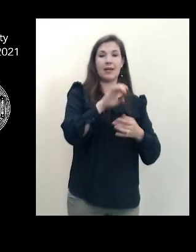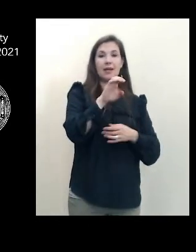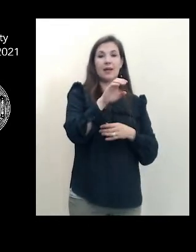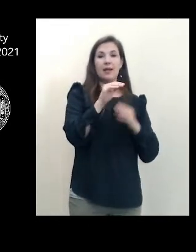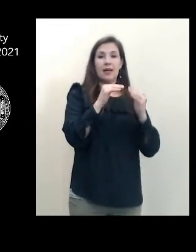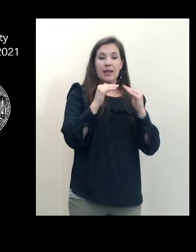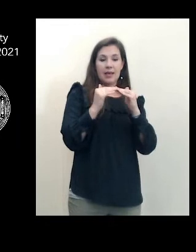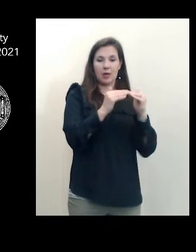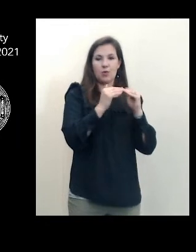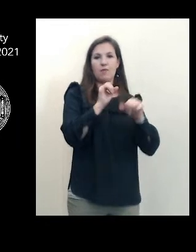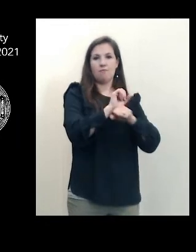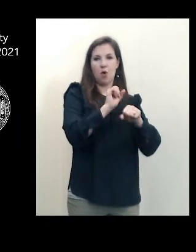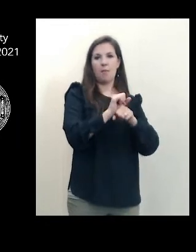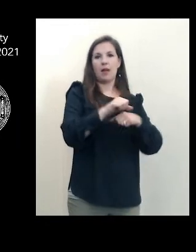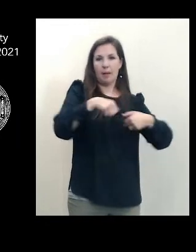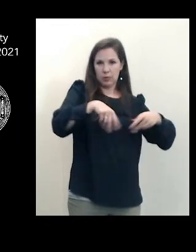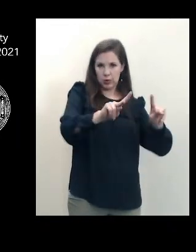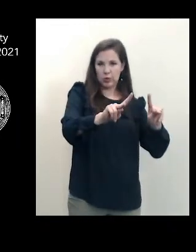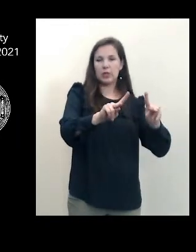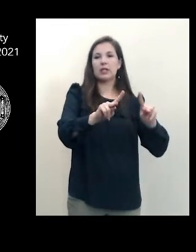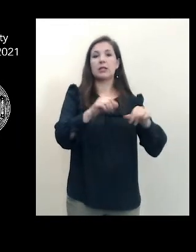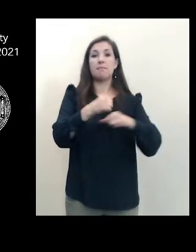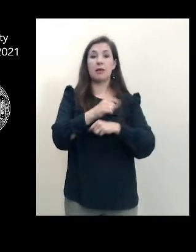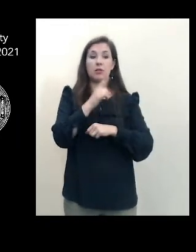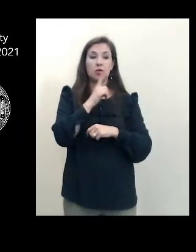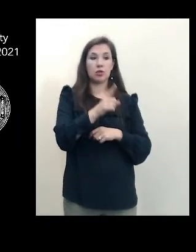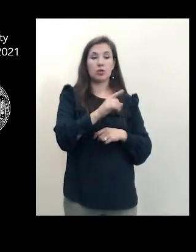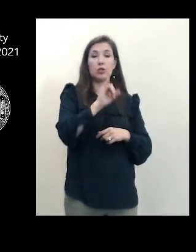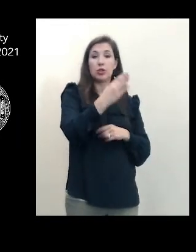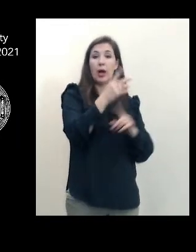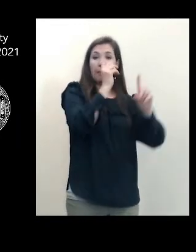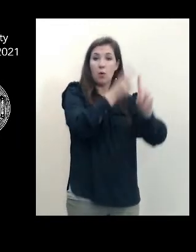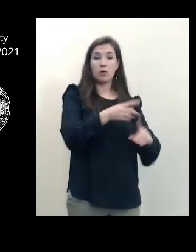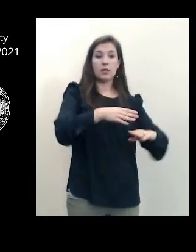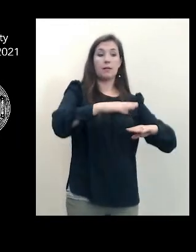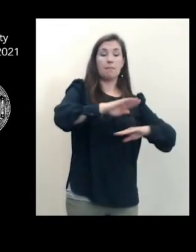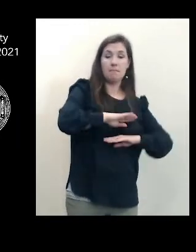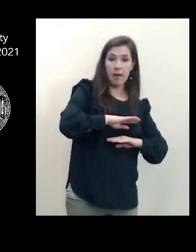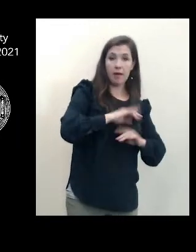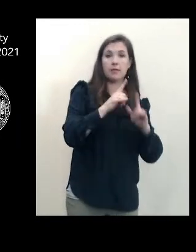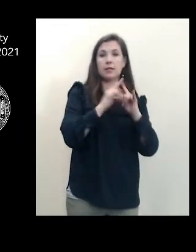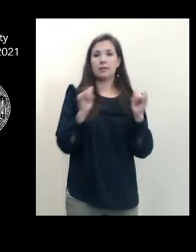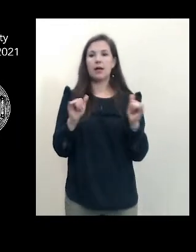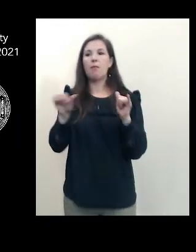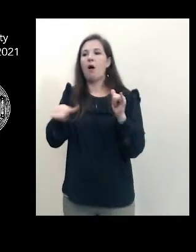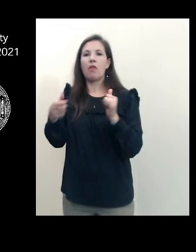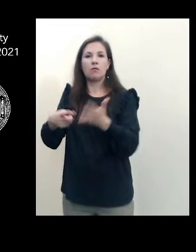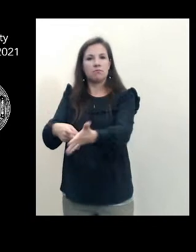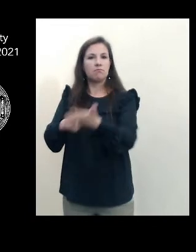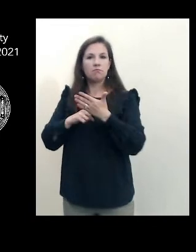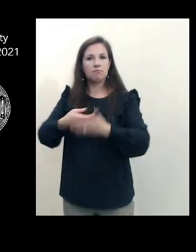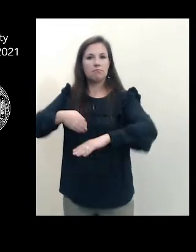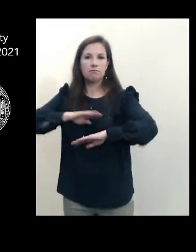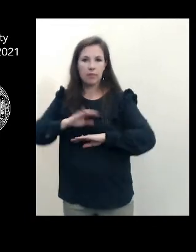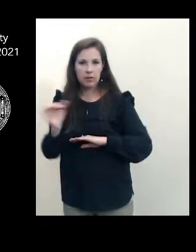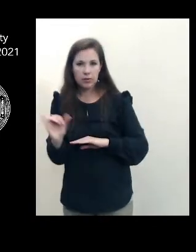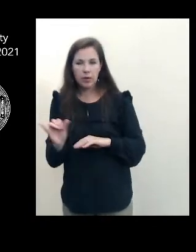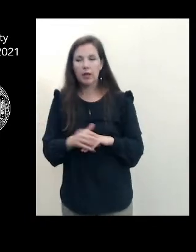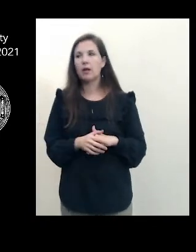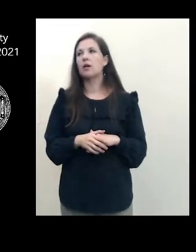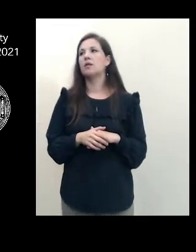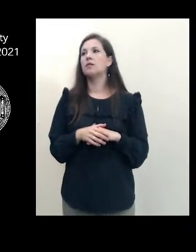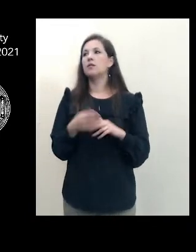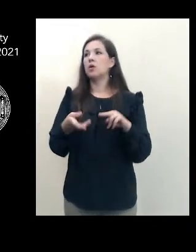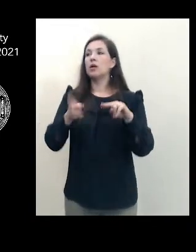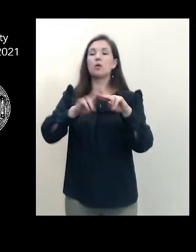opportunity aspect of it to ensure that job goals are being met, as well as other provisions out there. So we're doing an